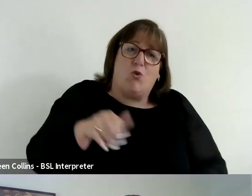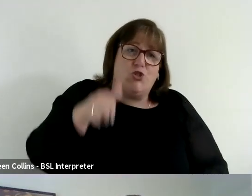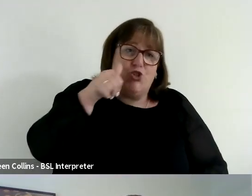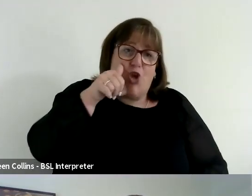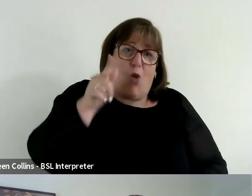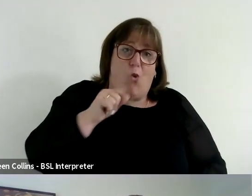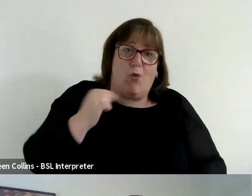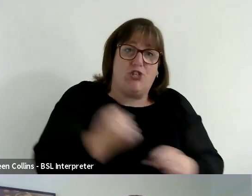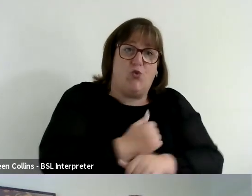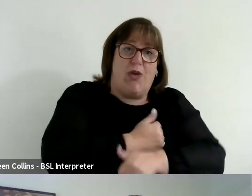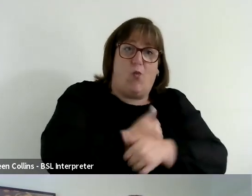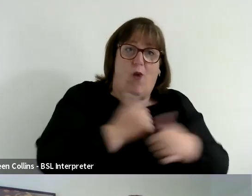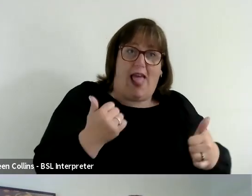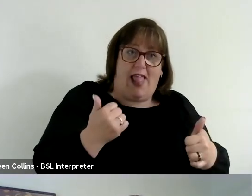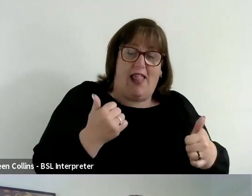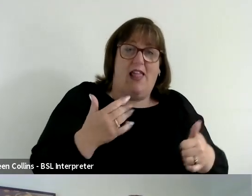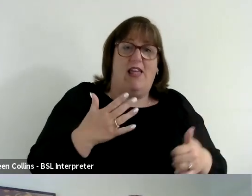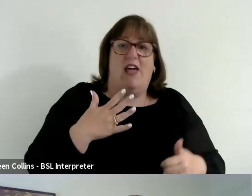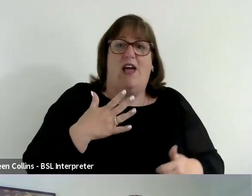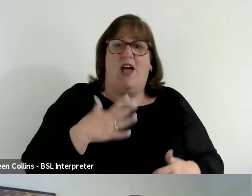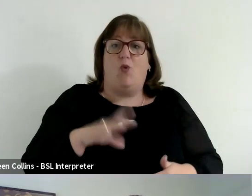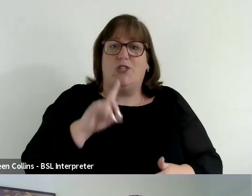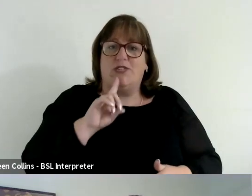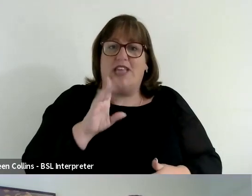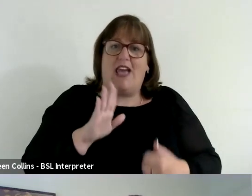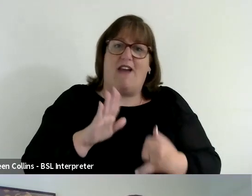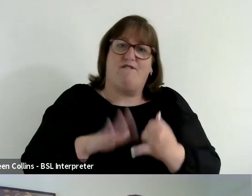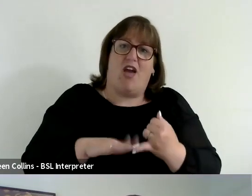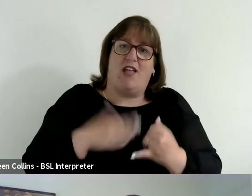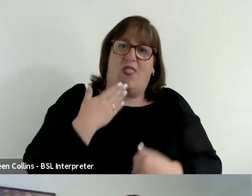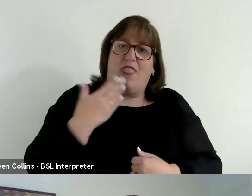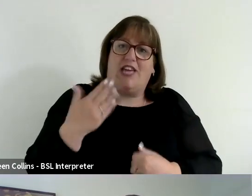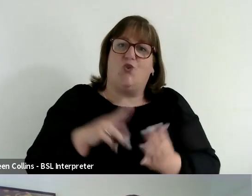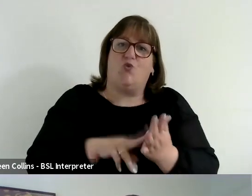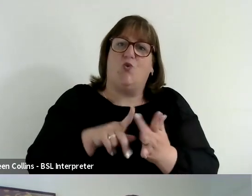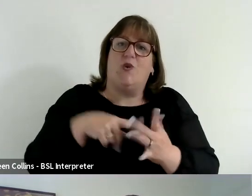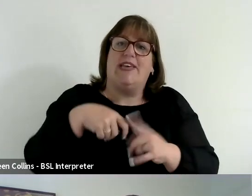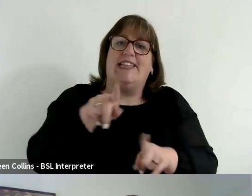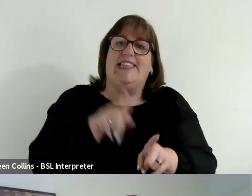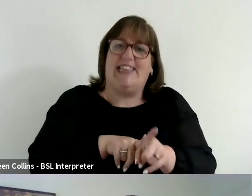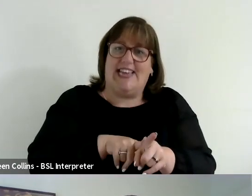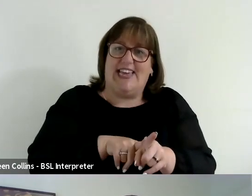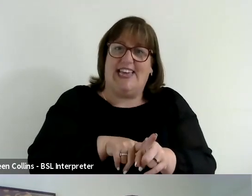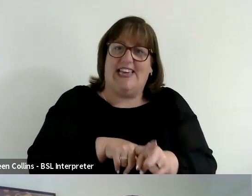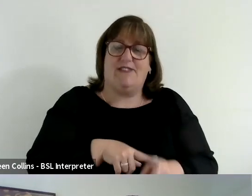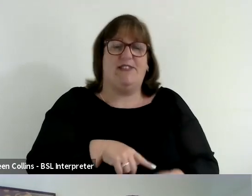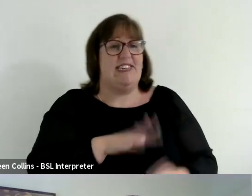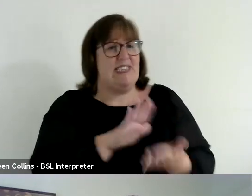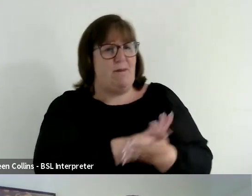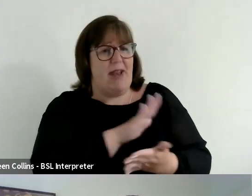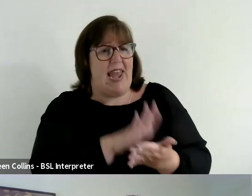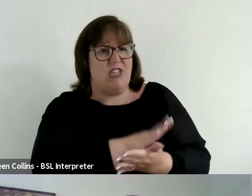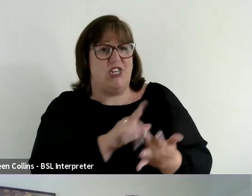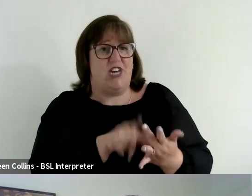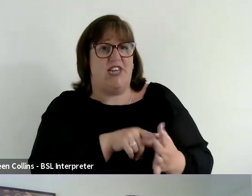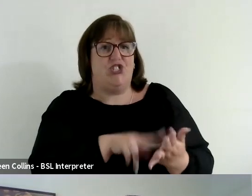just going to say a final thank you to Nicky, and then I'm going to hand over to Toby. Pleasure as always, Jane, and thanks for those of